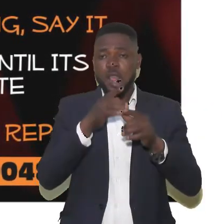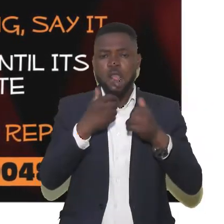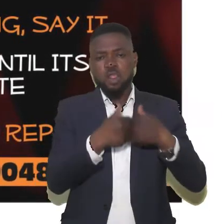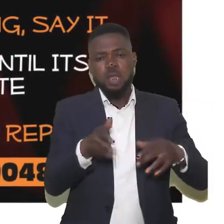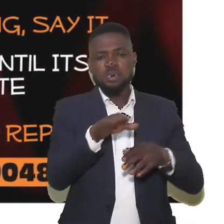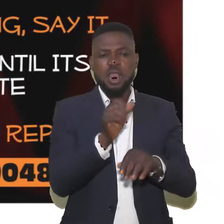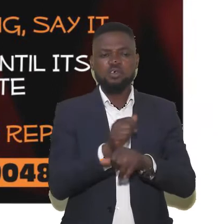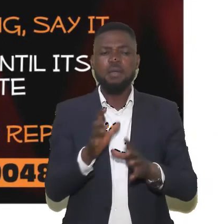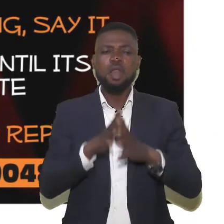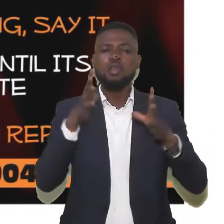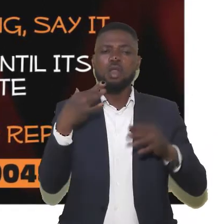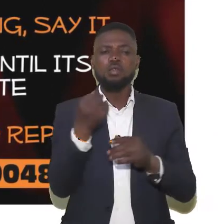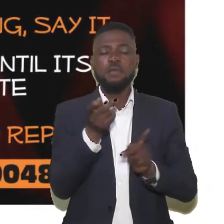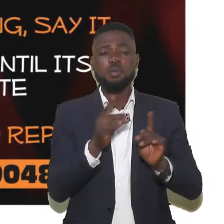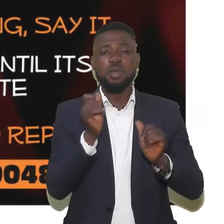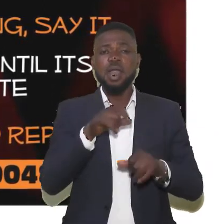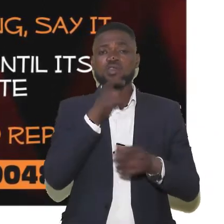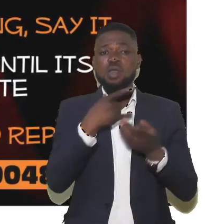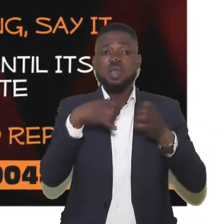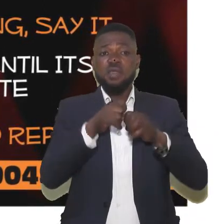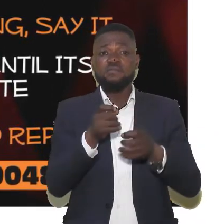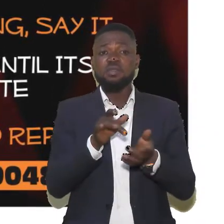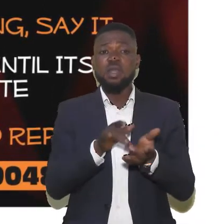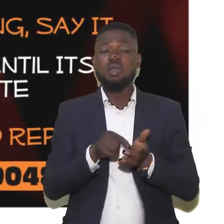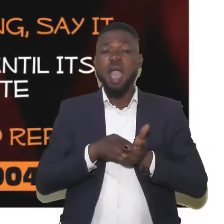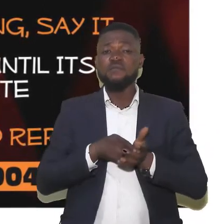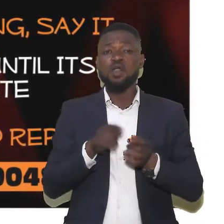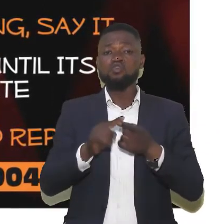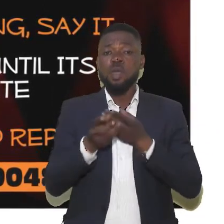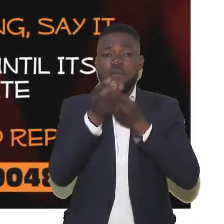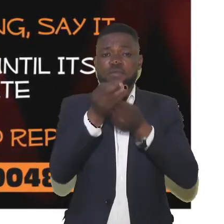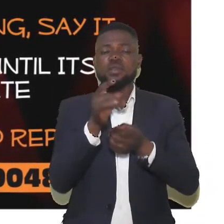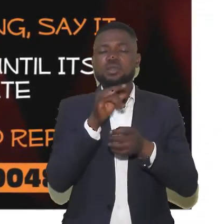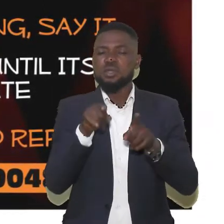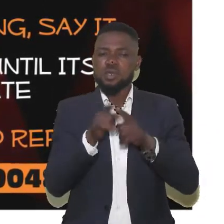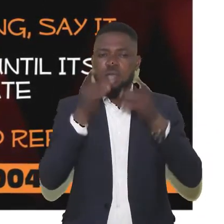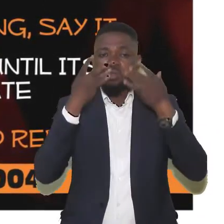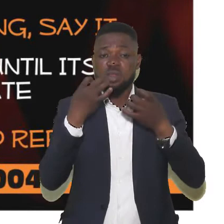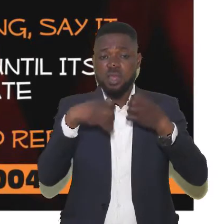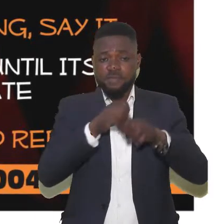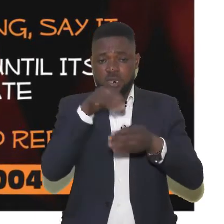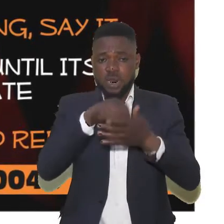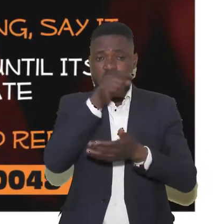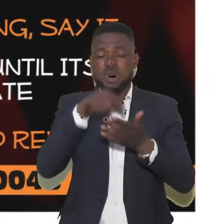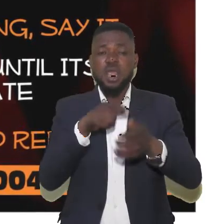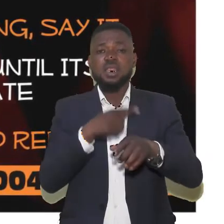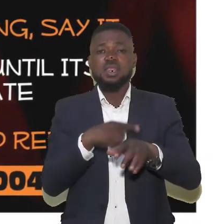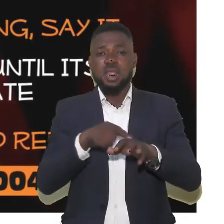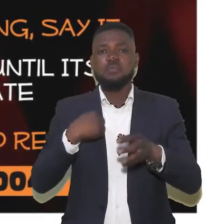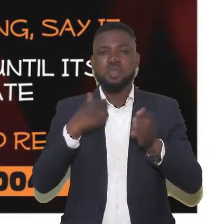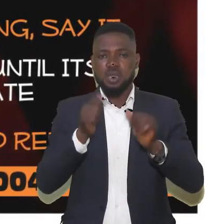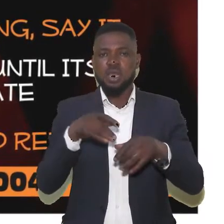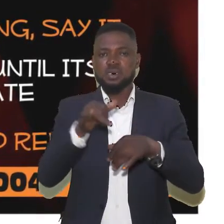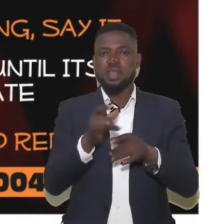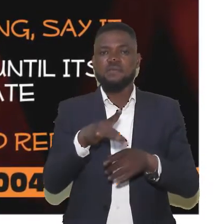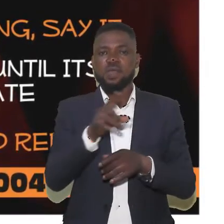and a whole lot of people cannot even afford to feed. It's so sad. Even in these times, we can still find a way